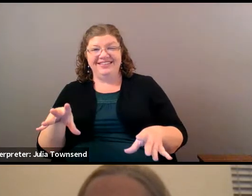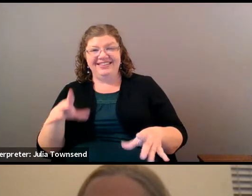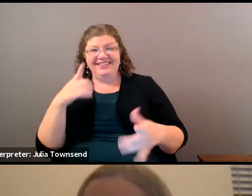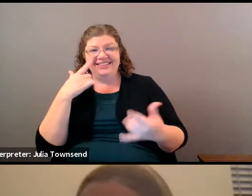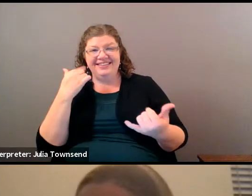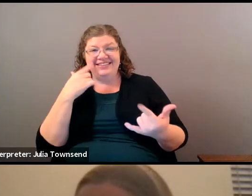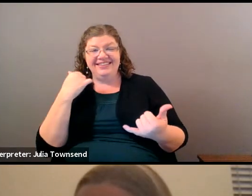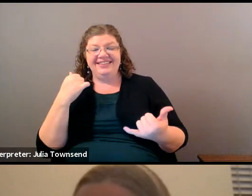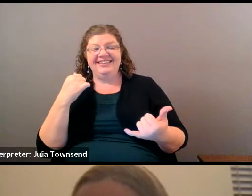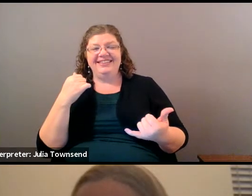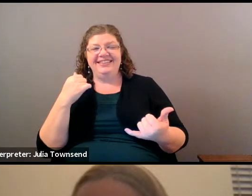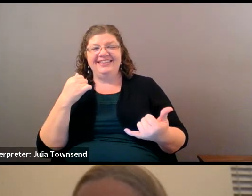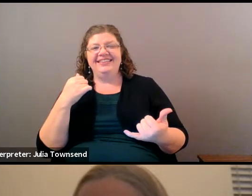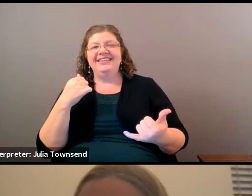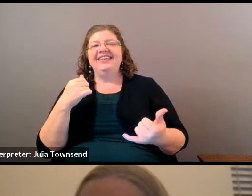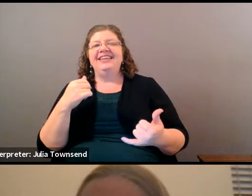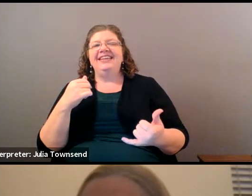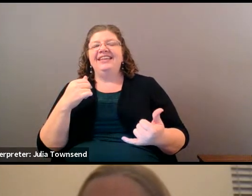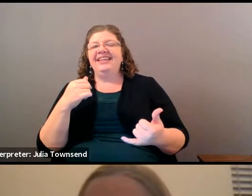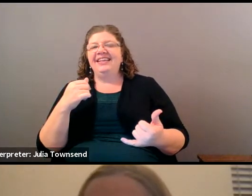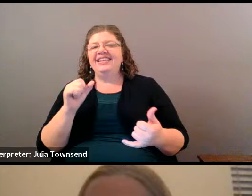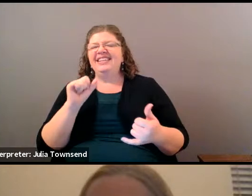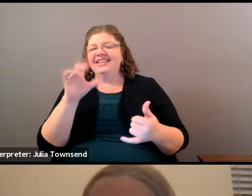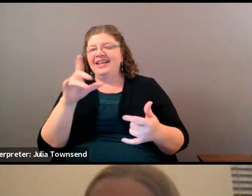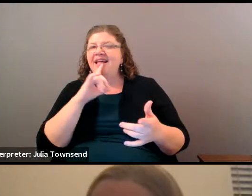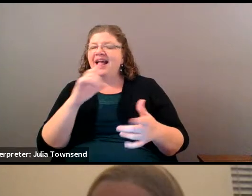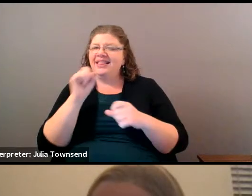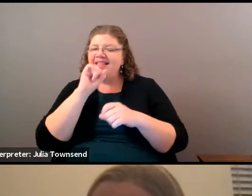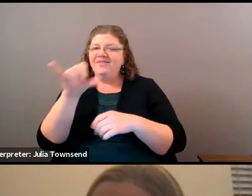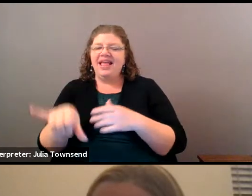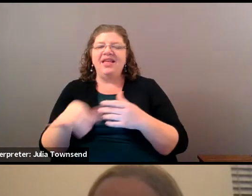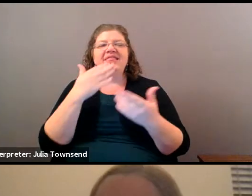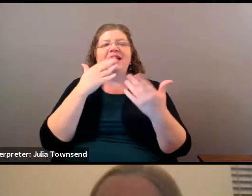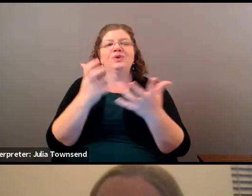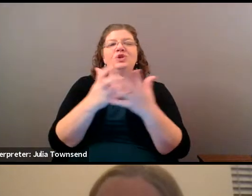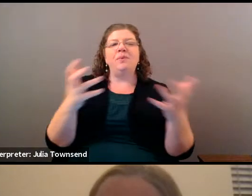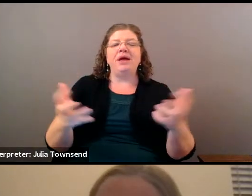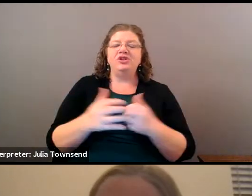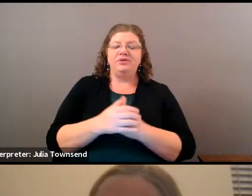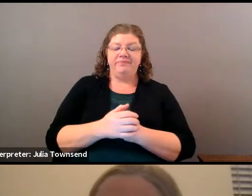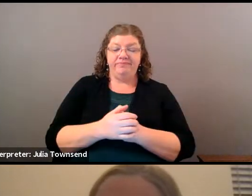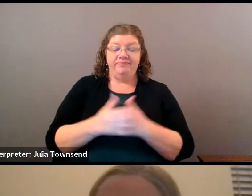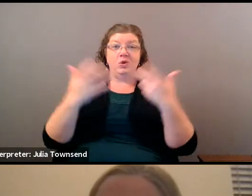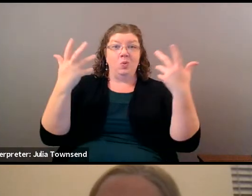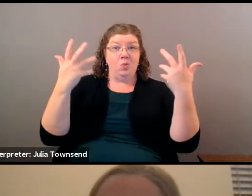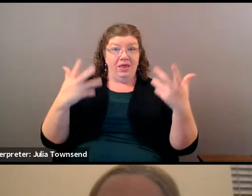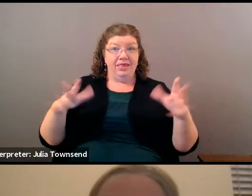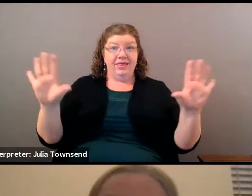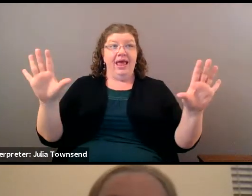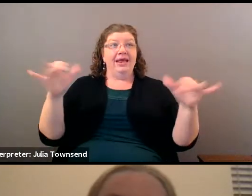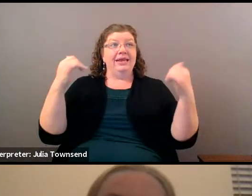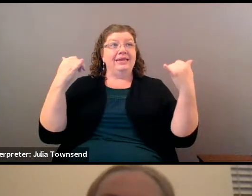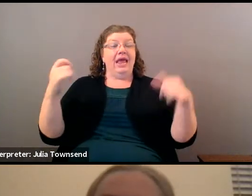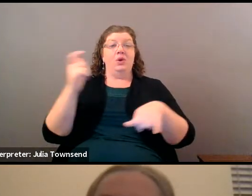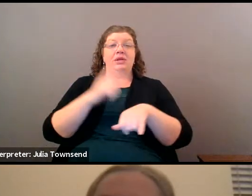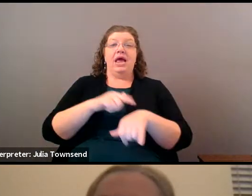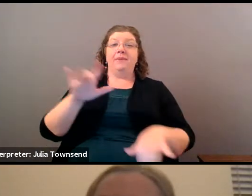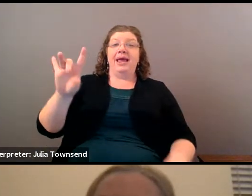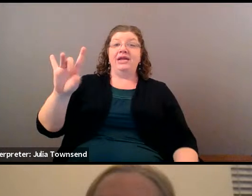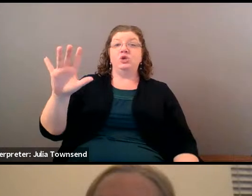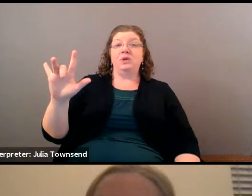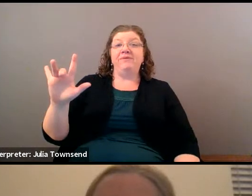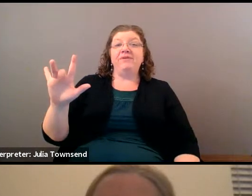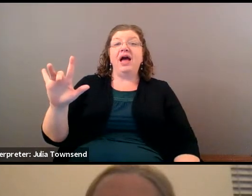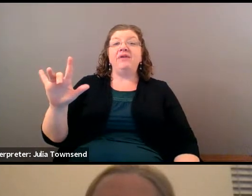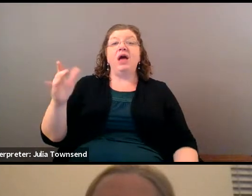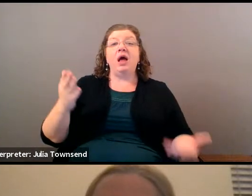SOL El Sol. Anyway, thank you so much. And with that, it's 8:25, and I'd like to